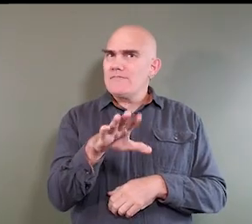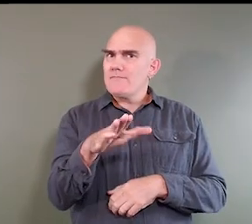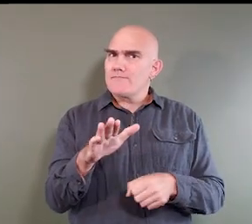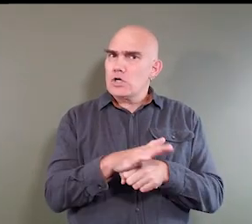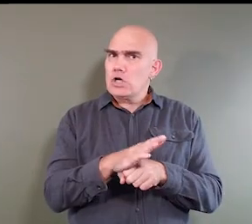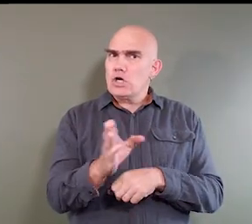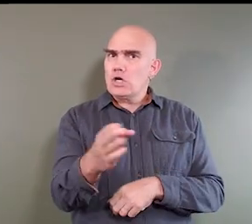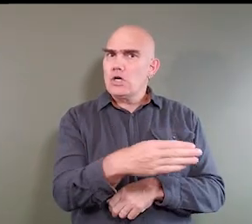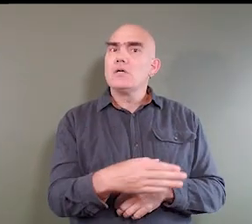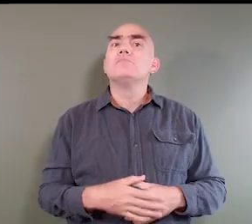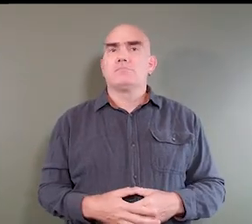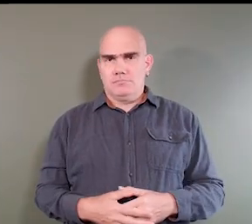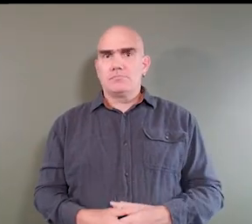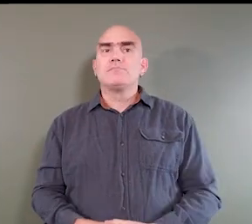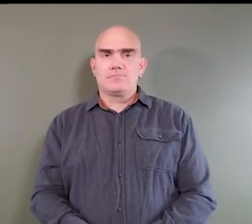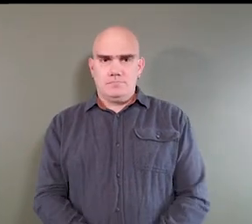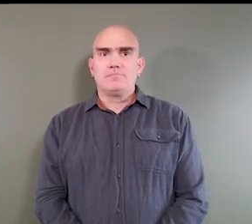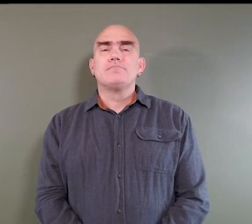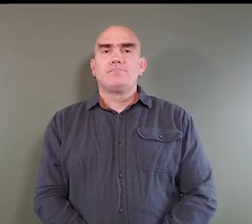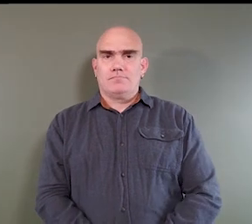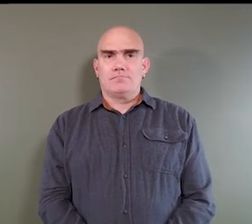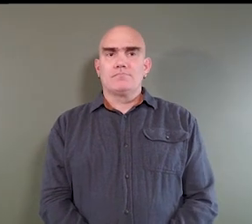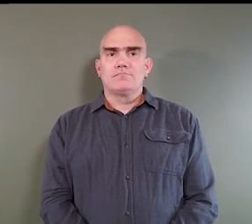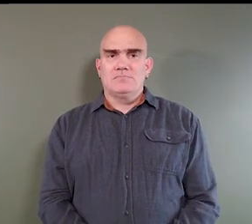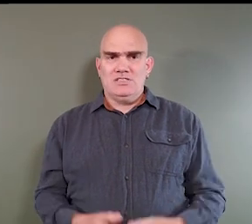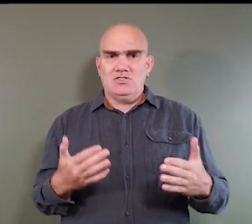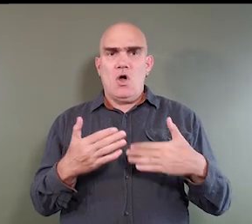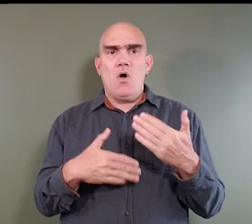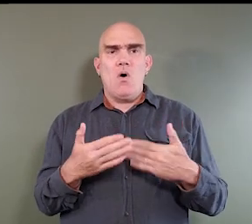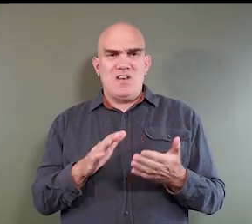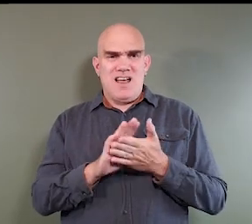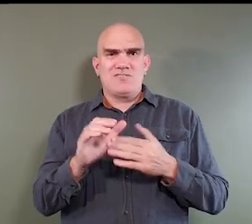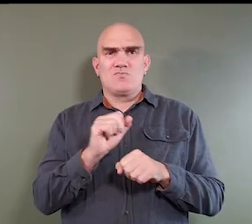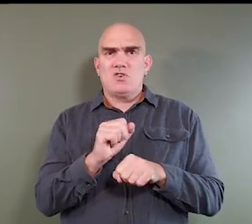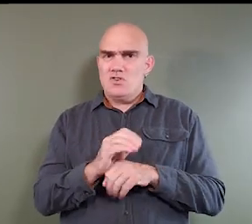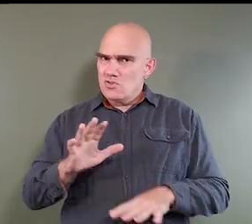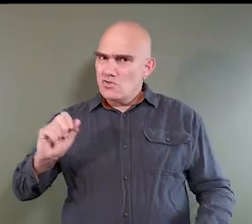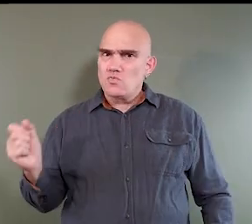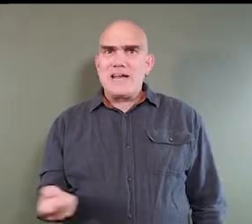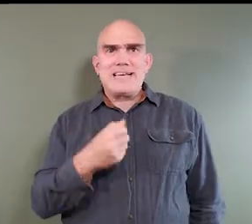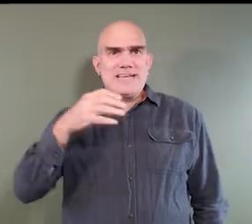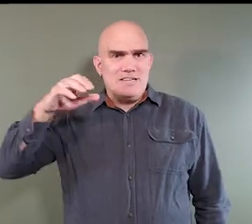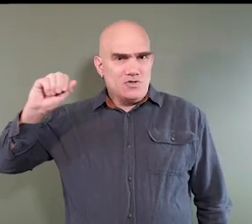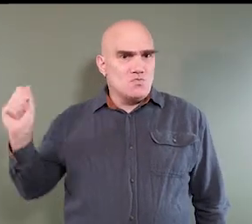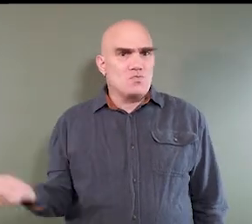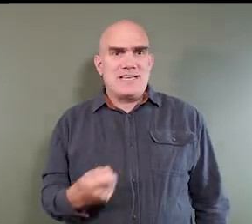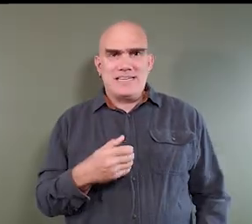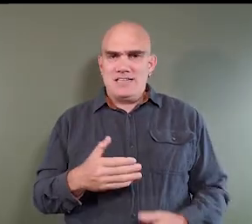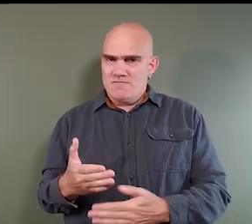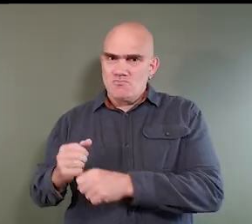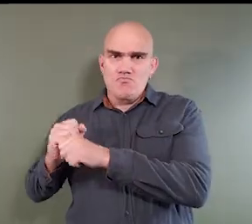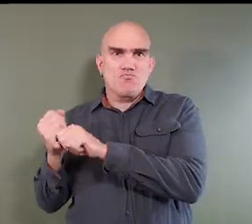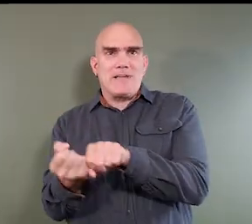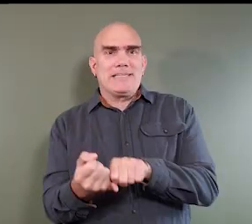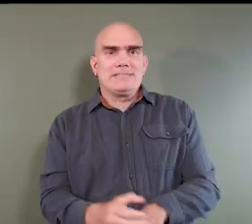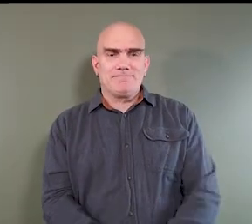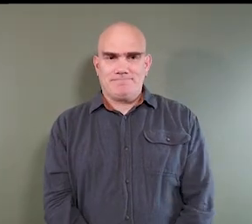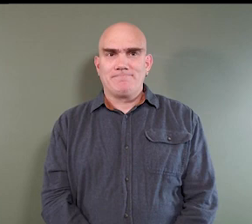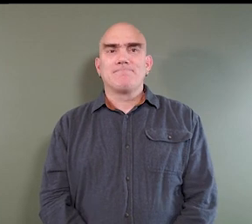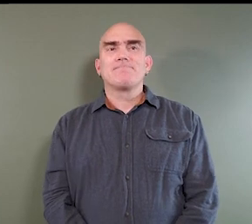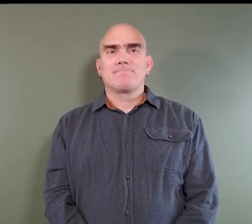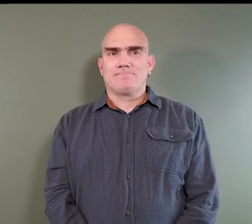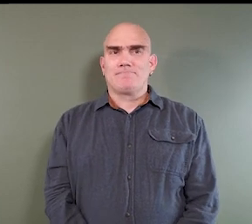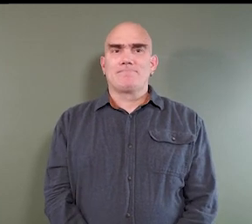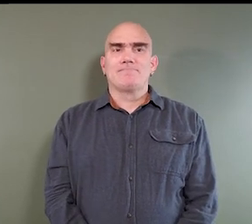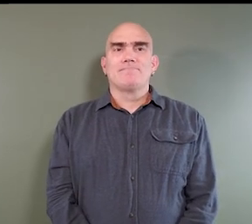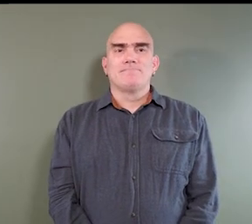All the way through. All the way through, David. Let's go. Nice work. Swing, swing,